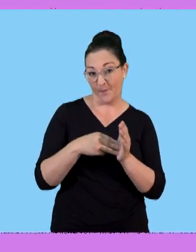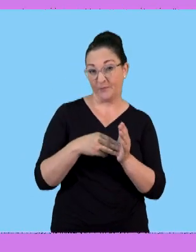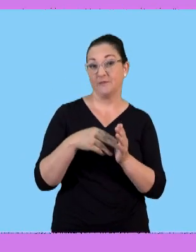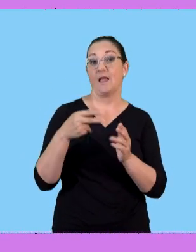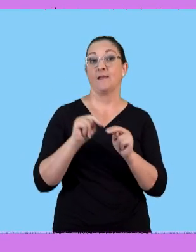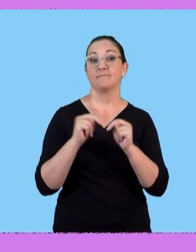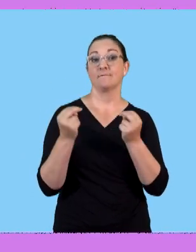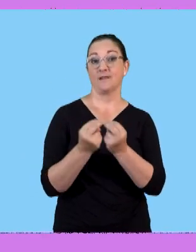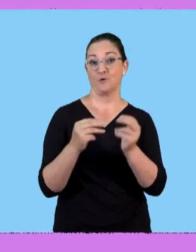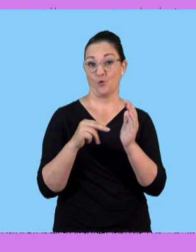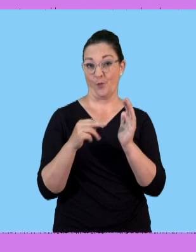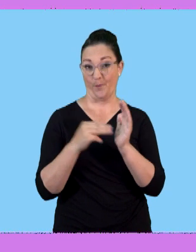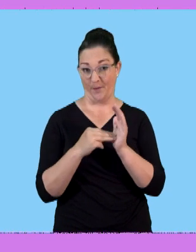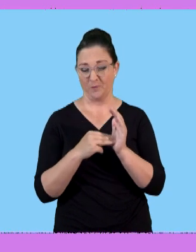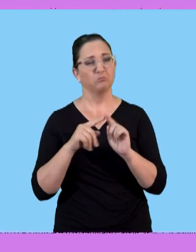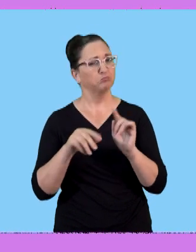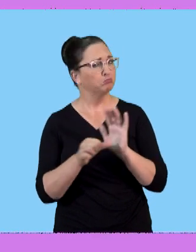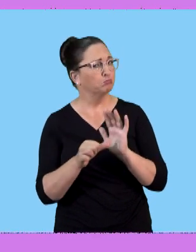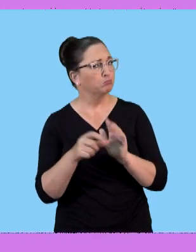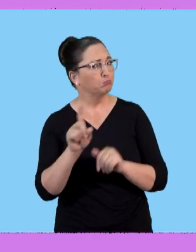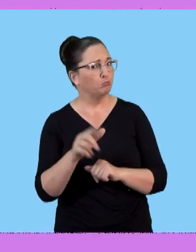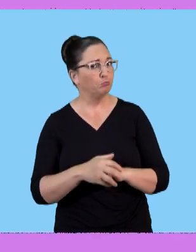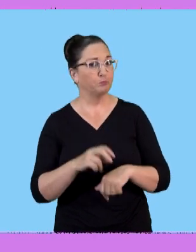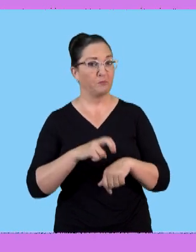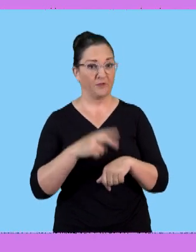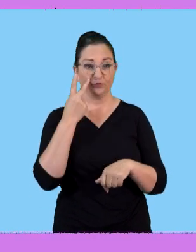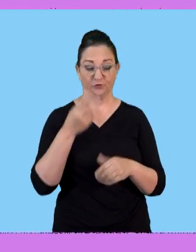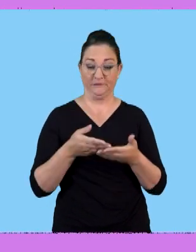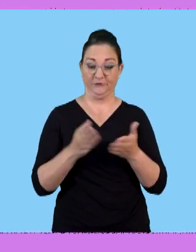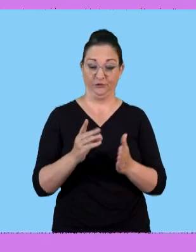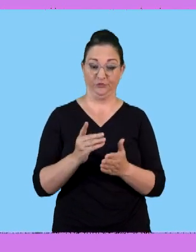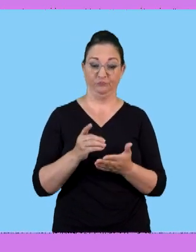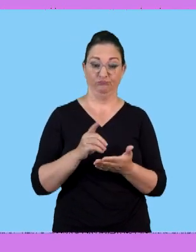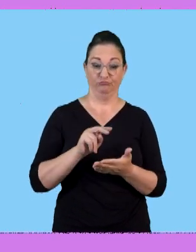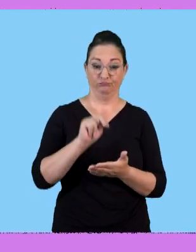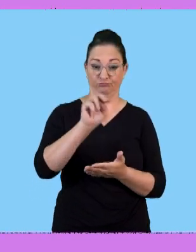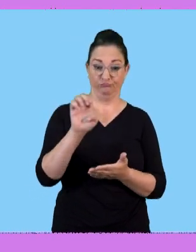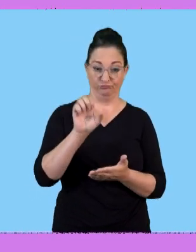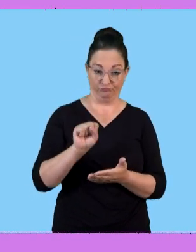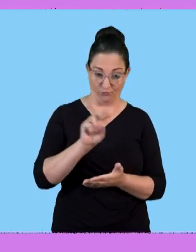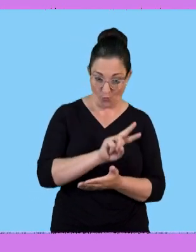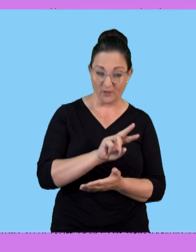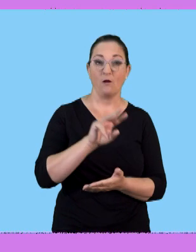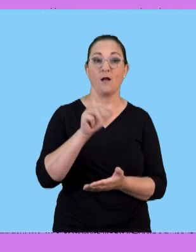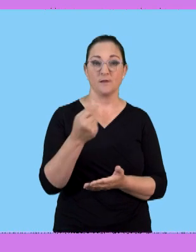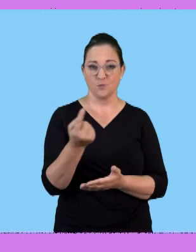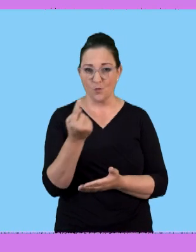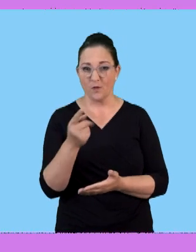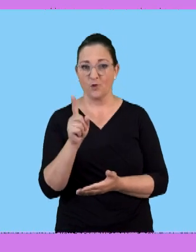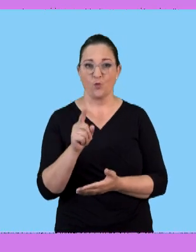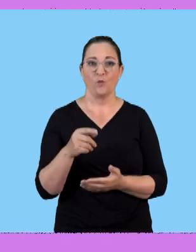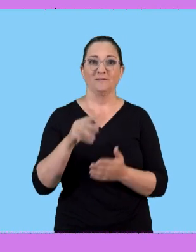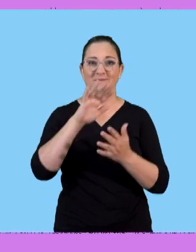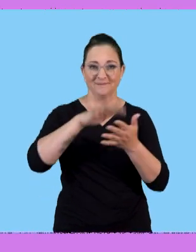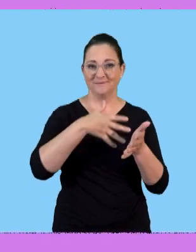Also important is for you to be able to determine general direction as well as grid reference. Okay? You